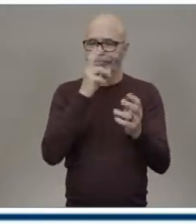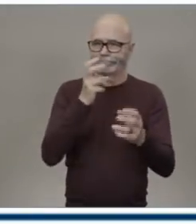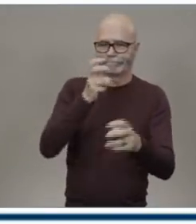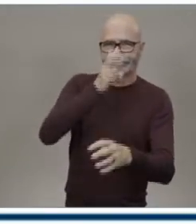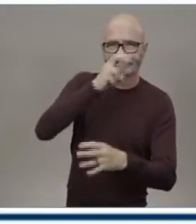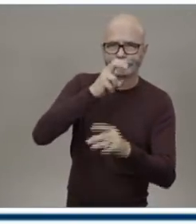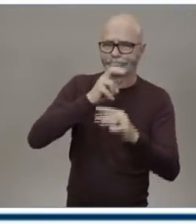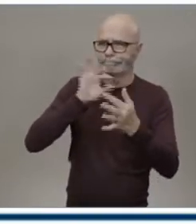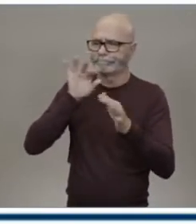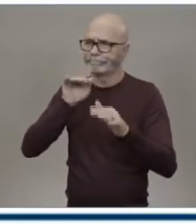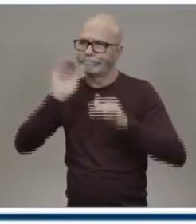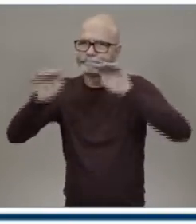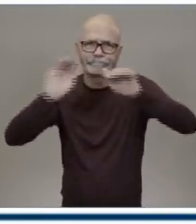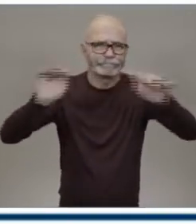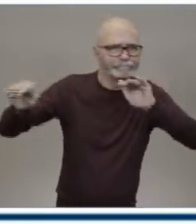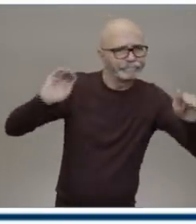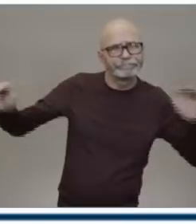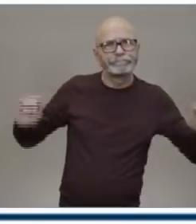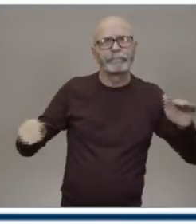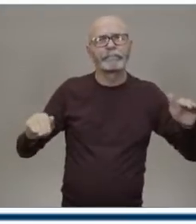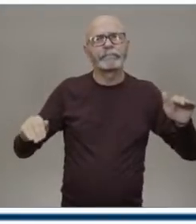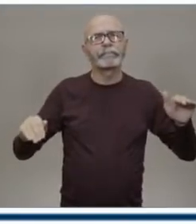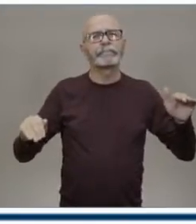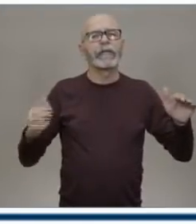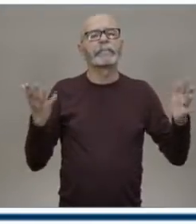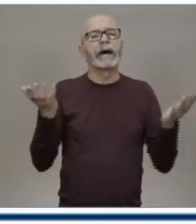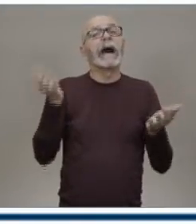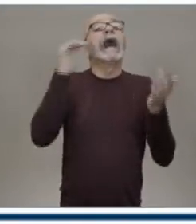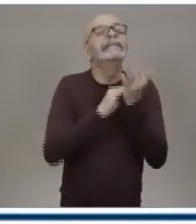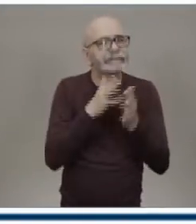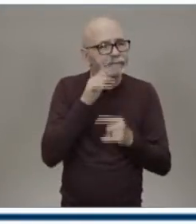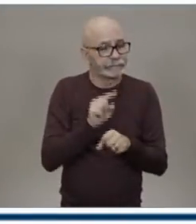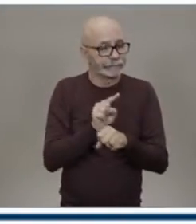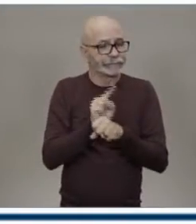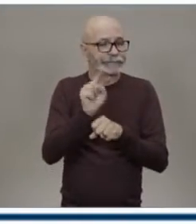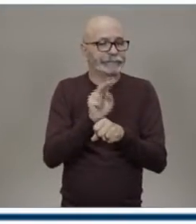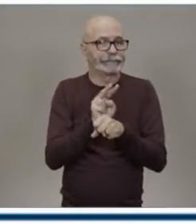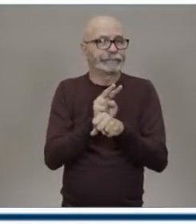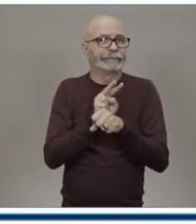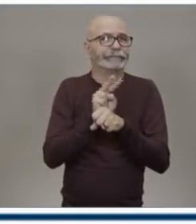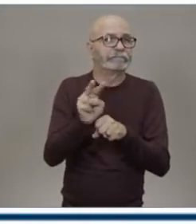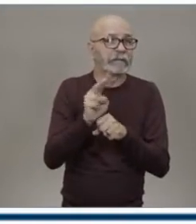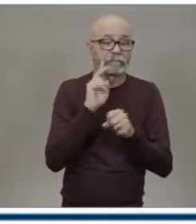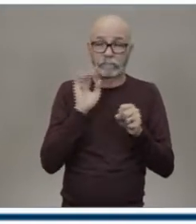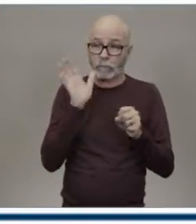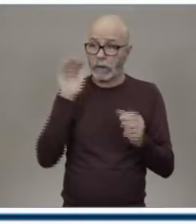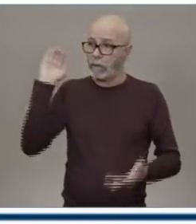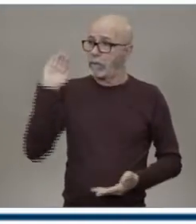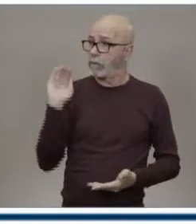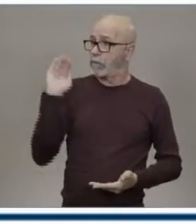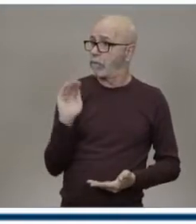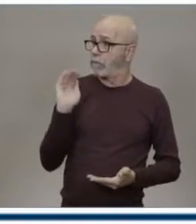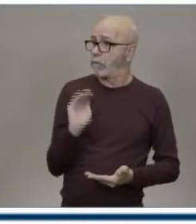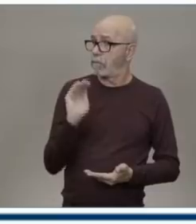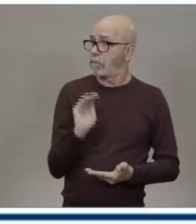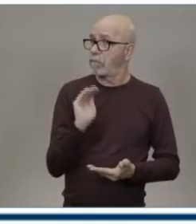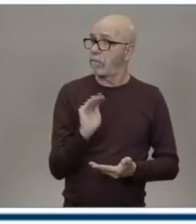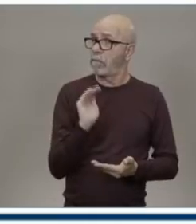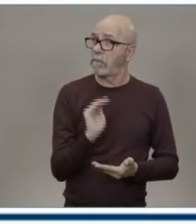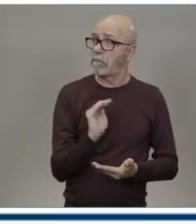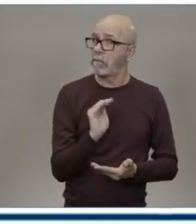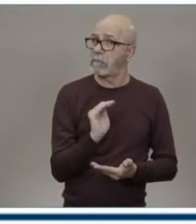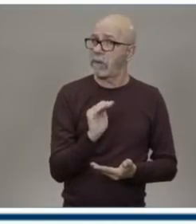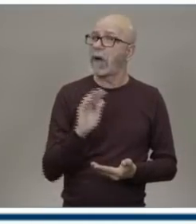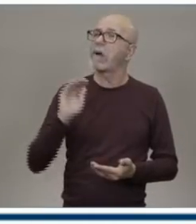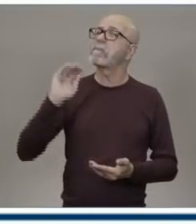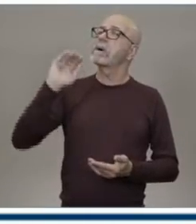It'll take another week or so for our case numbers to tell for sure, but by all accounts, it sounds like Nova Scotians have stepped